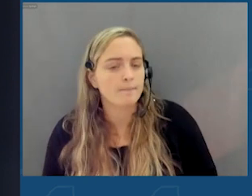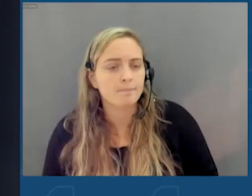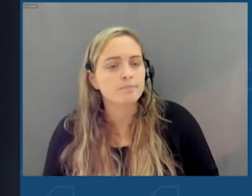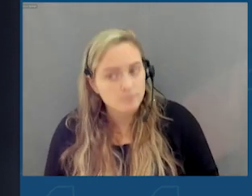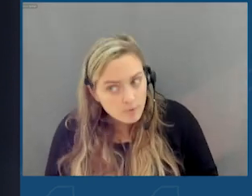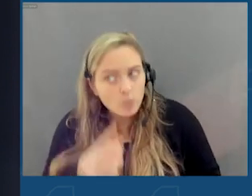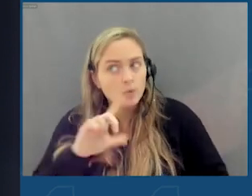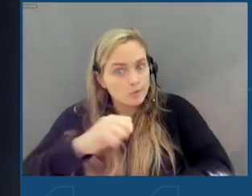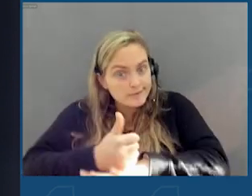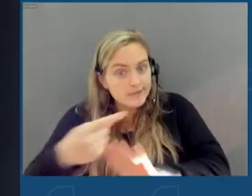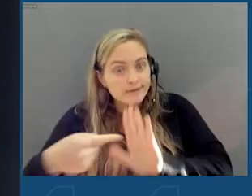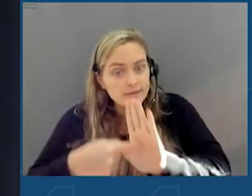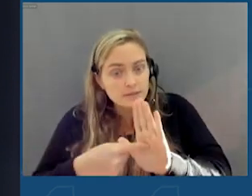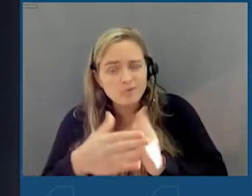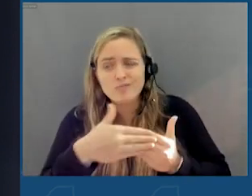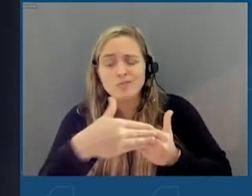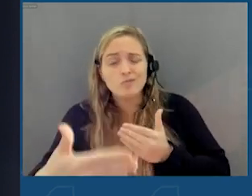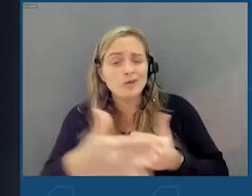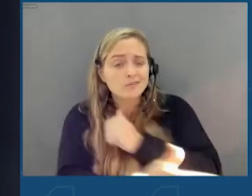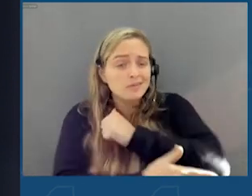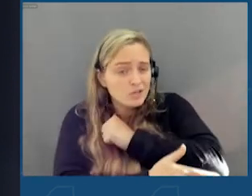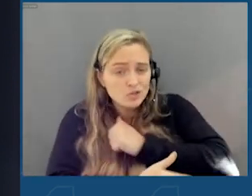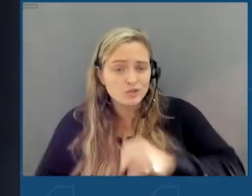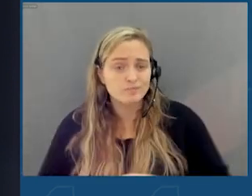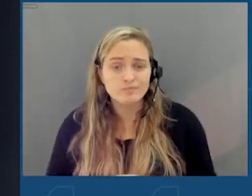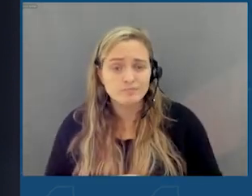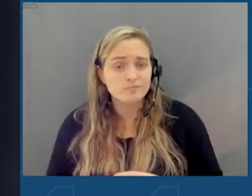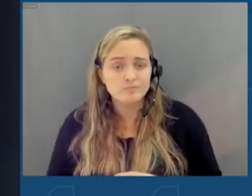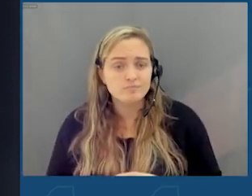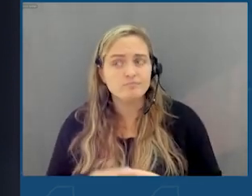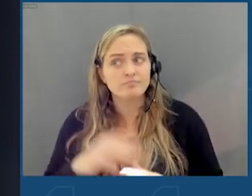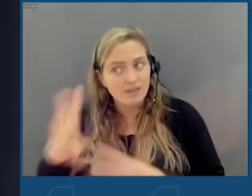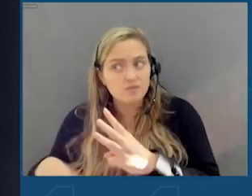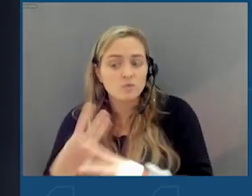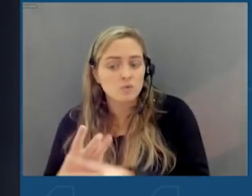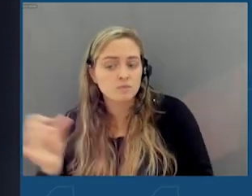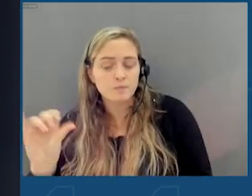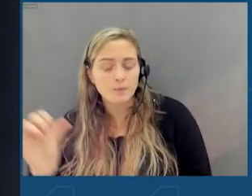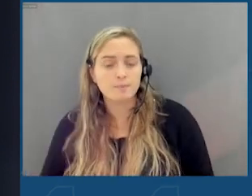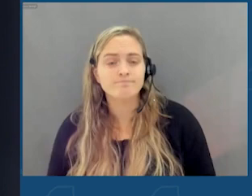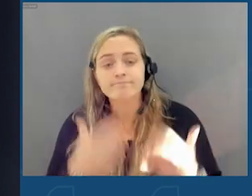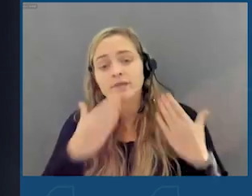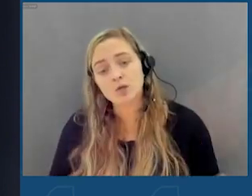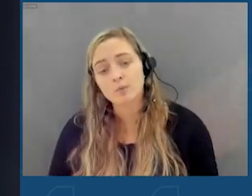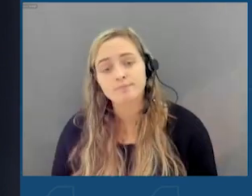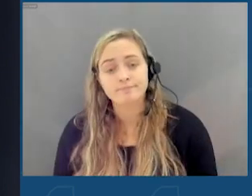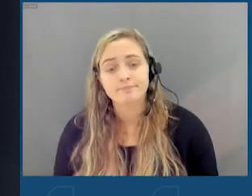example for the rest of the country and the world. Thank you.